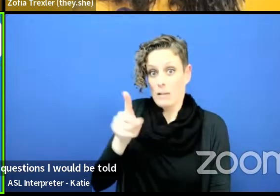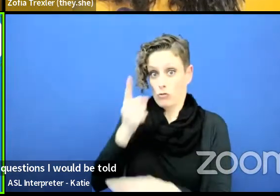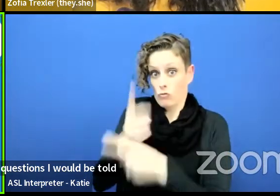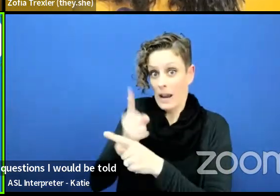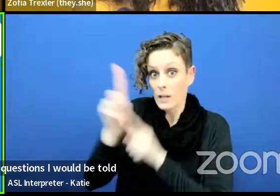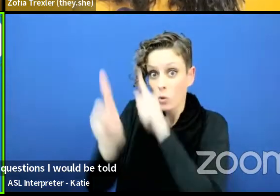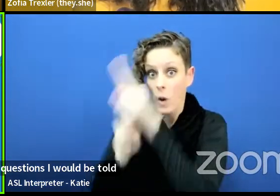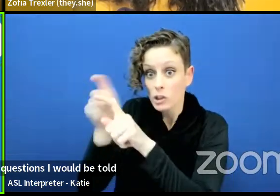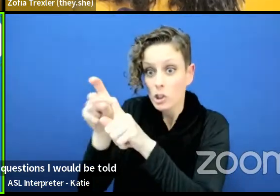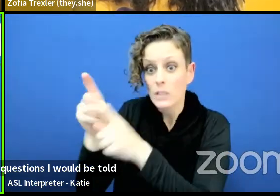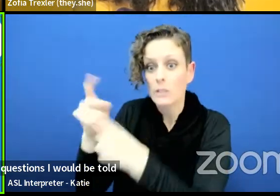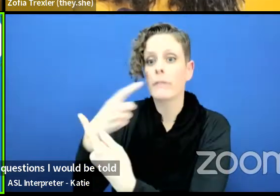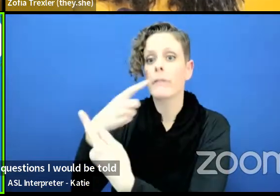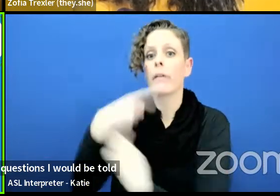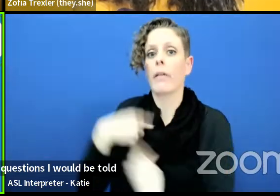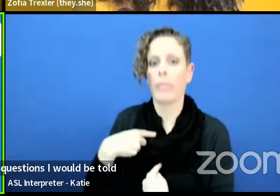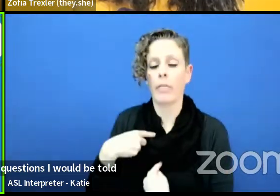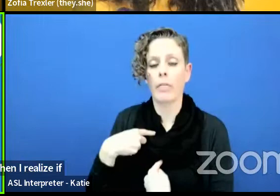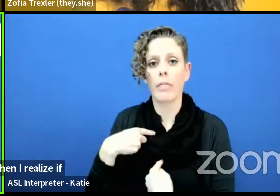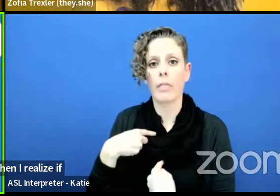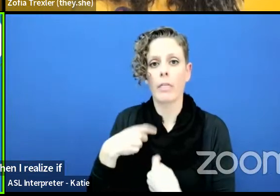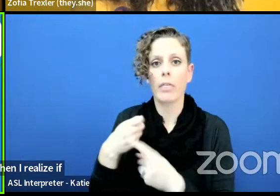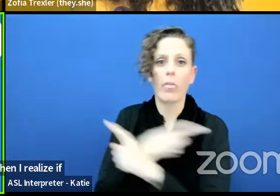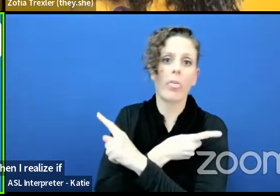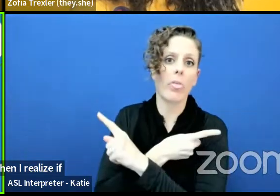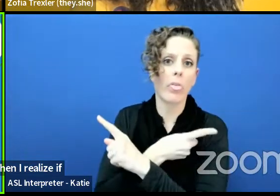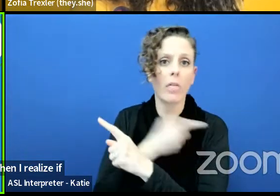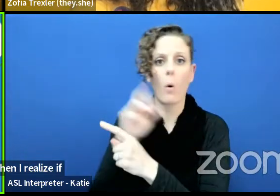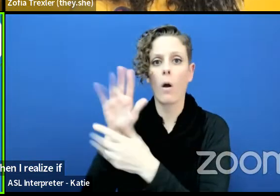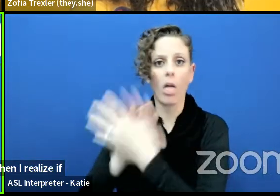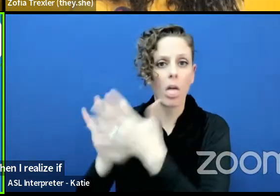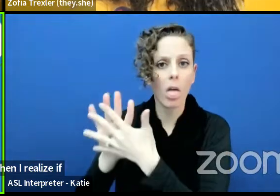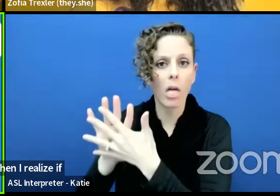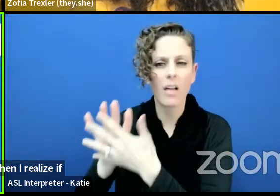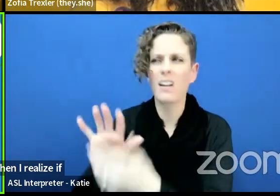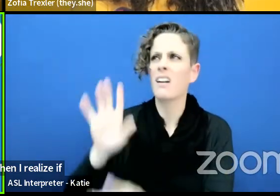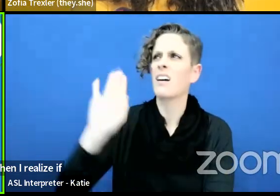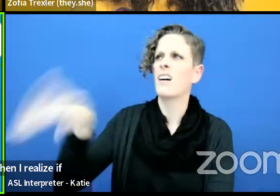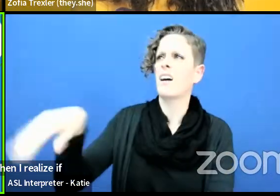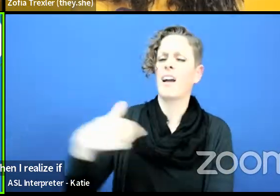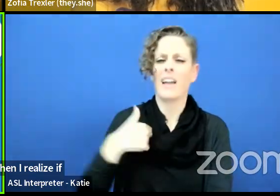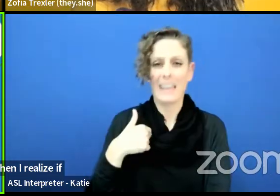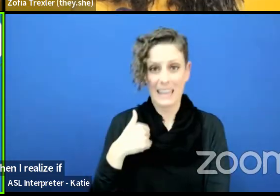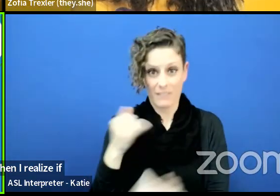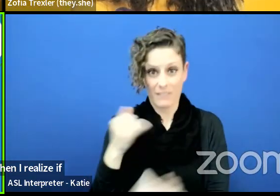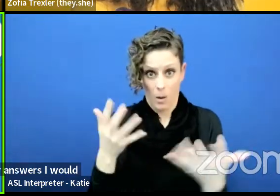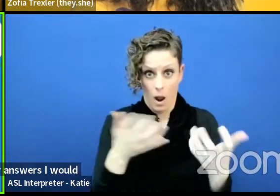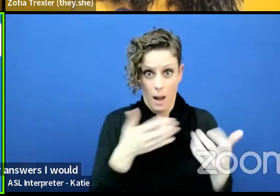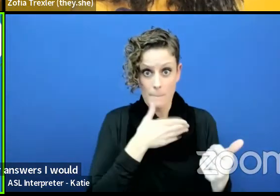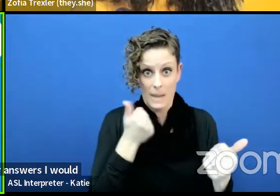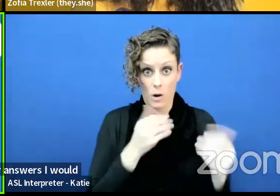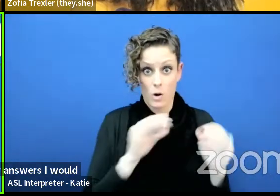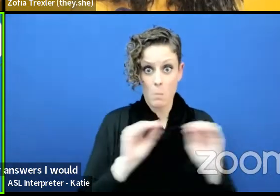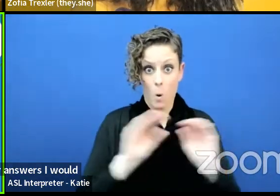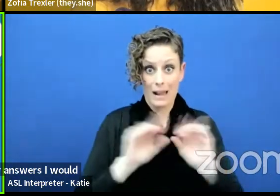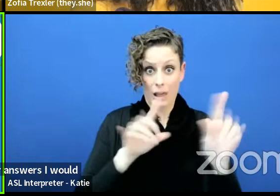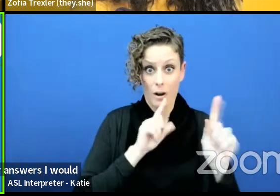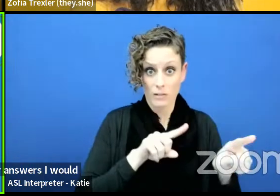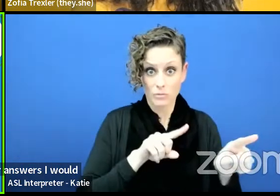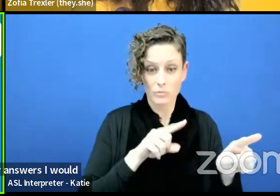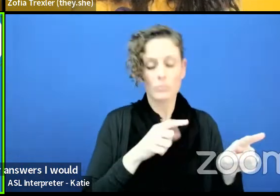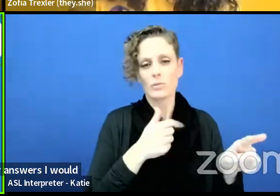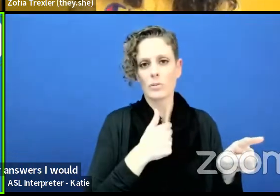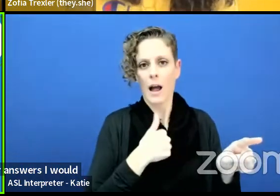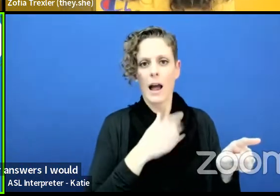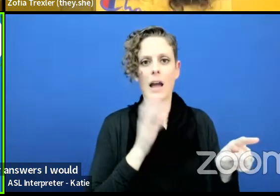Then I realized if I wanted better answers, I would look for better results by at least trying to